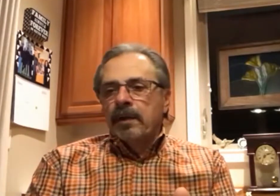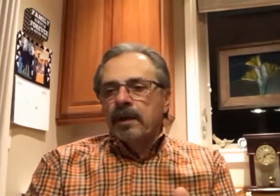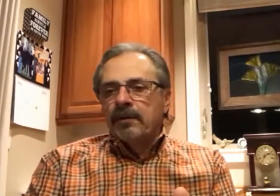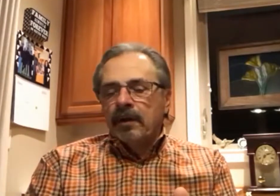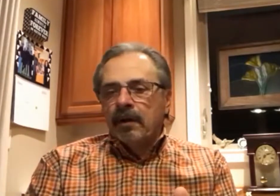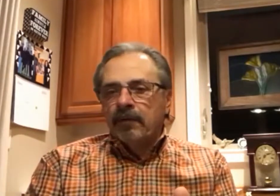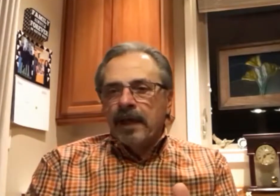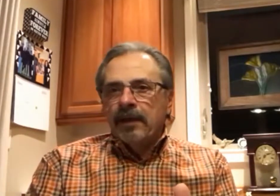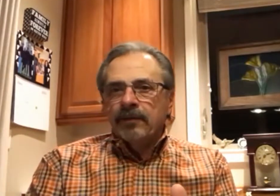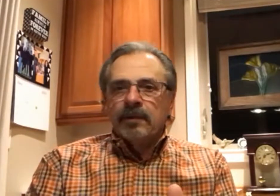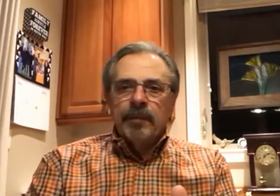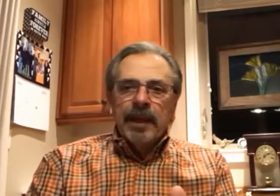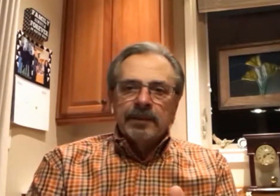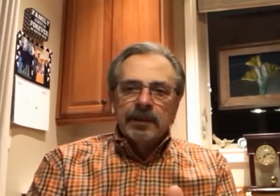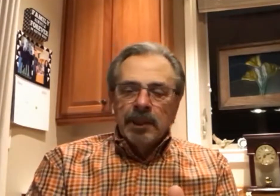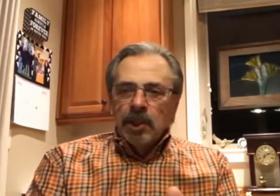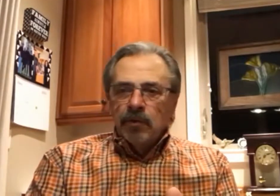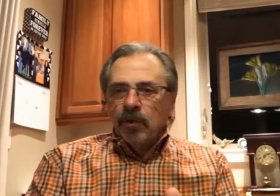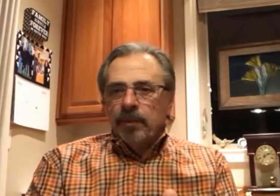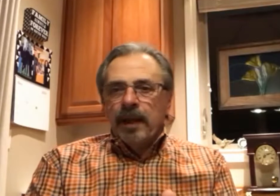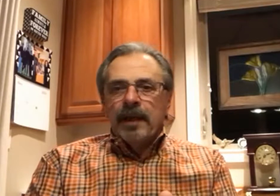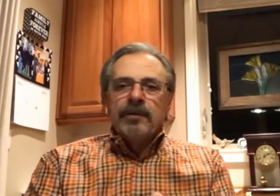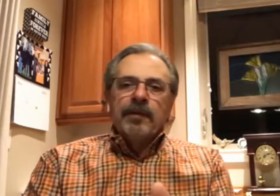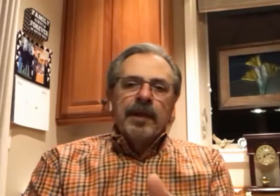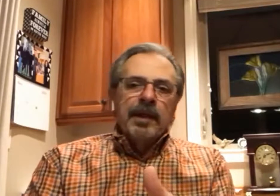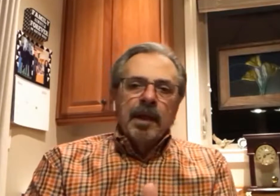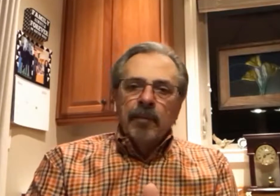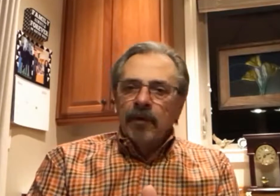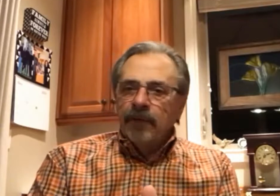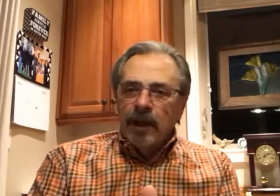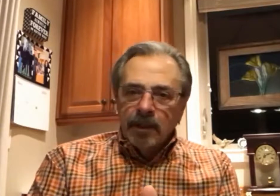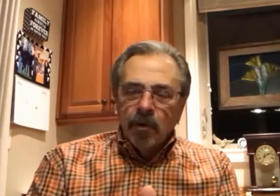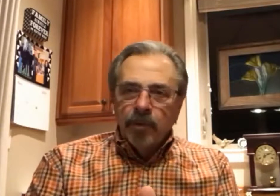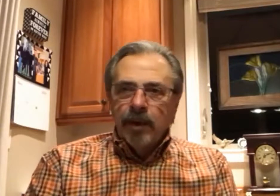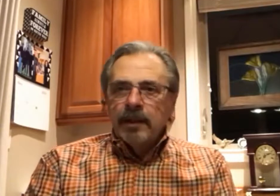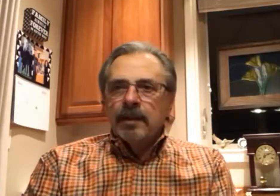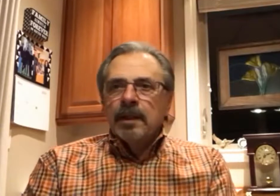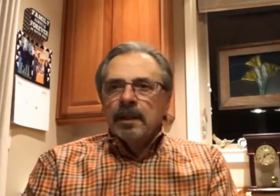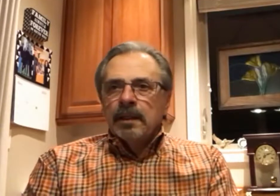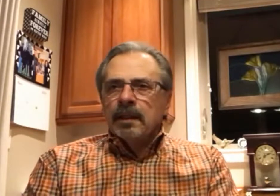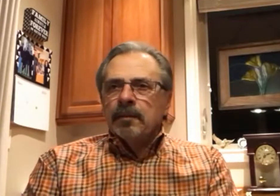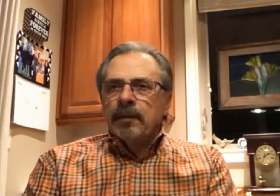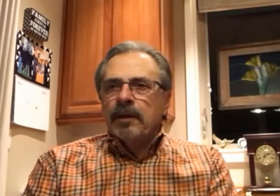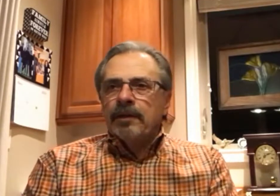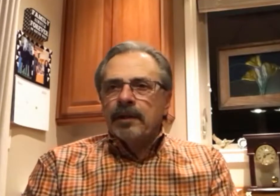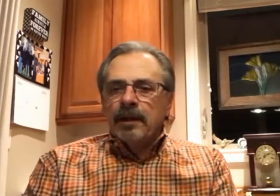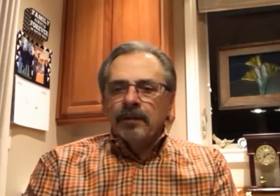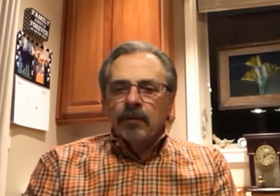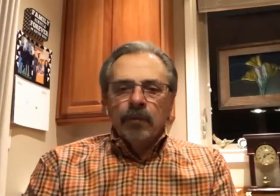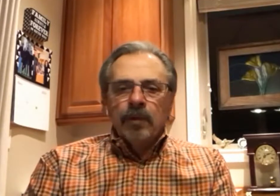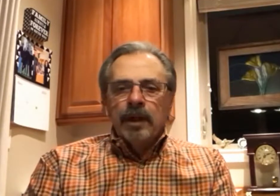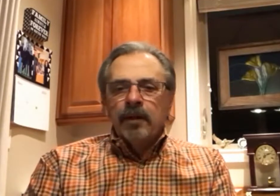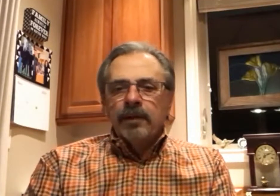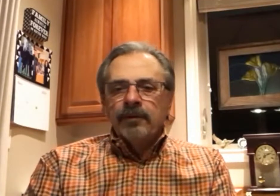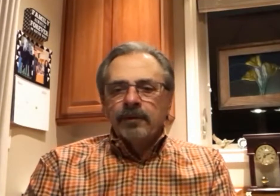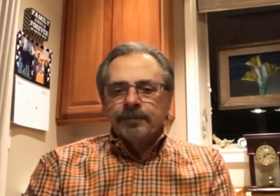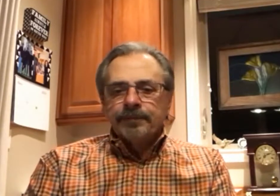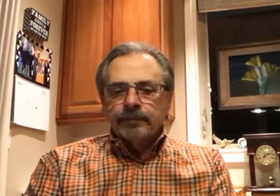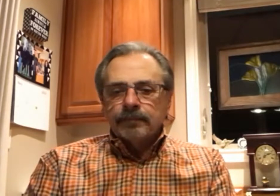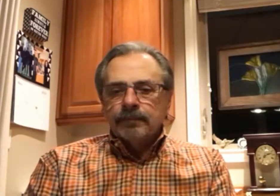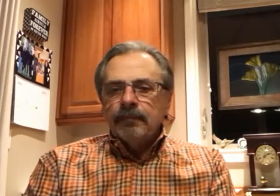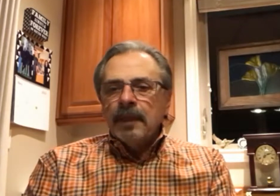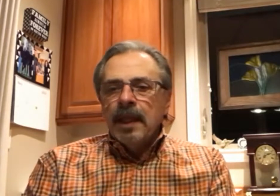smaller communities of Gaston, Banks, North Plains, and then a number of unincorporated little communities out in the rural